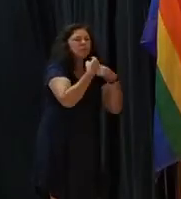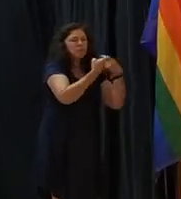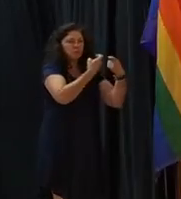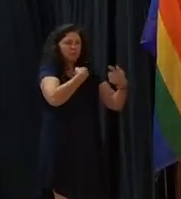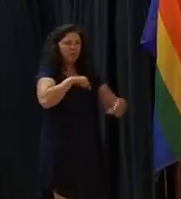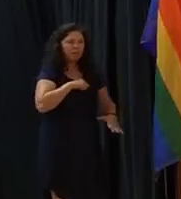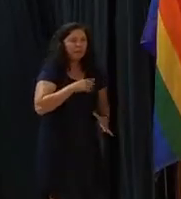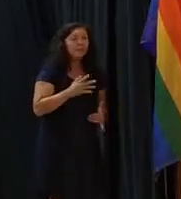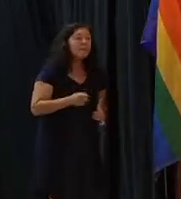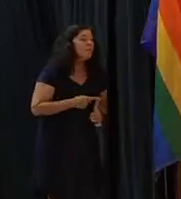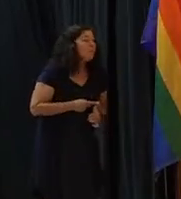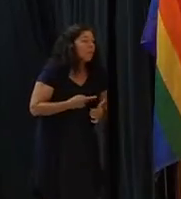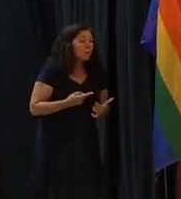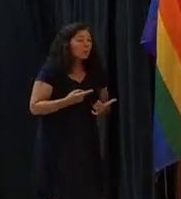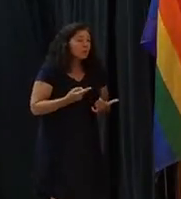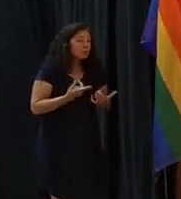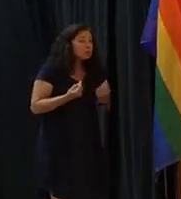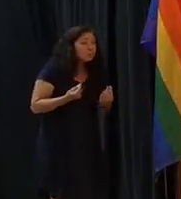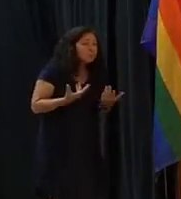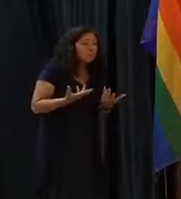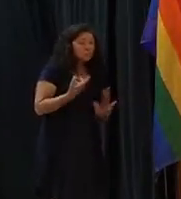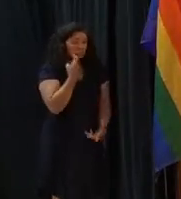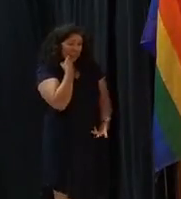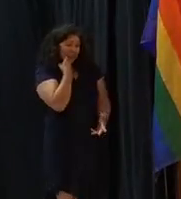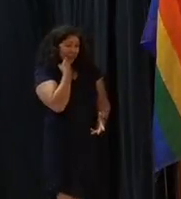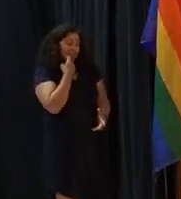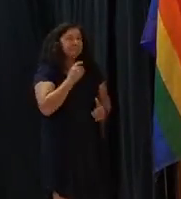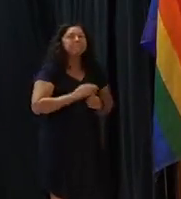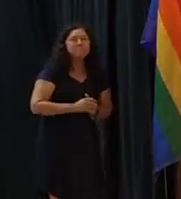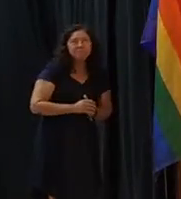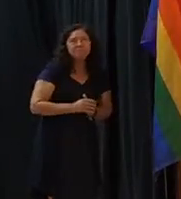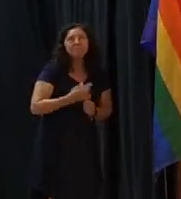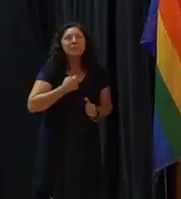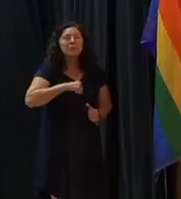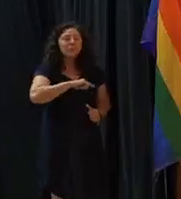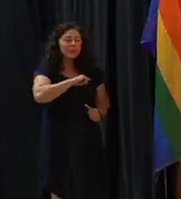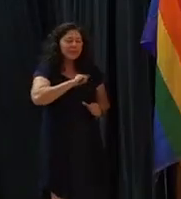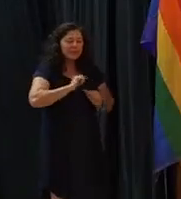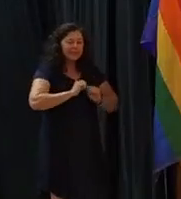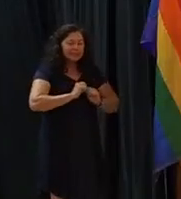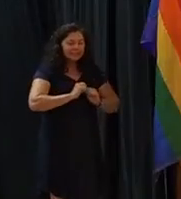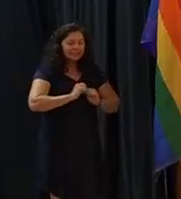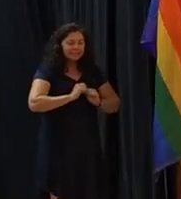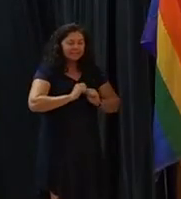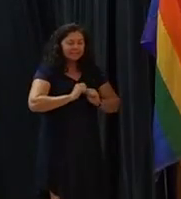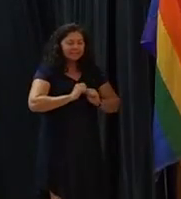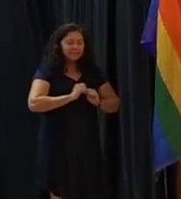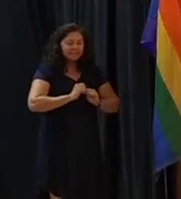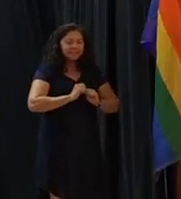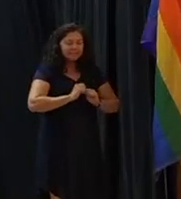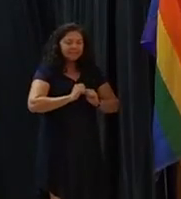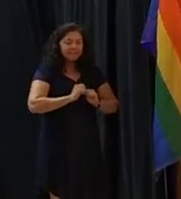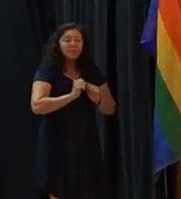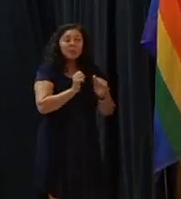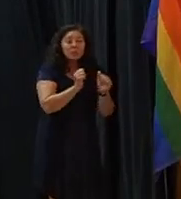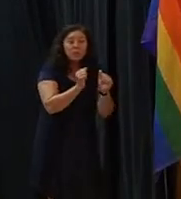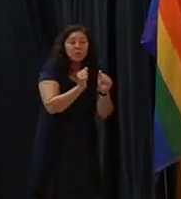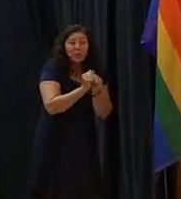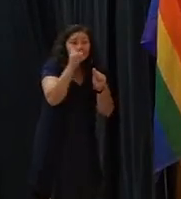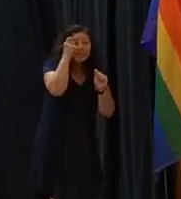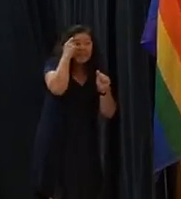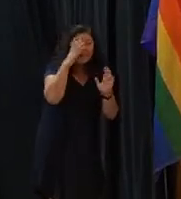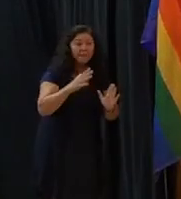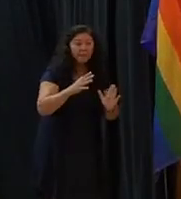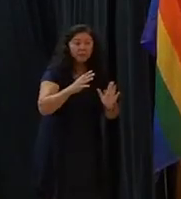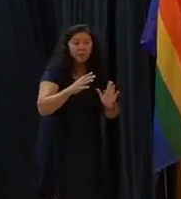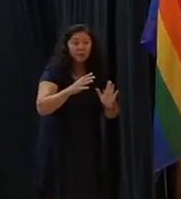that we have done recently, we sit down with the governor, we